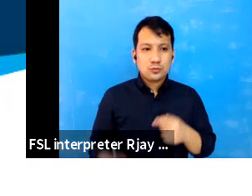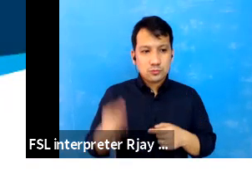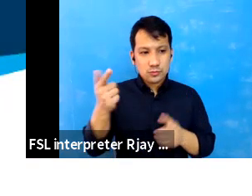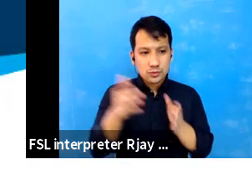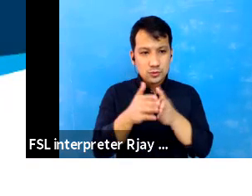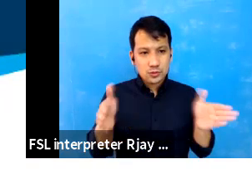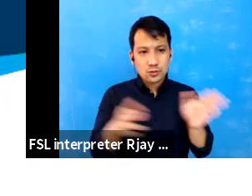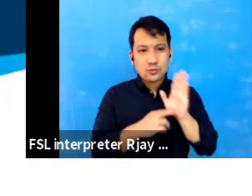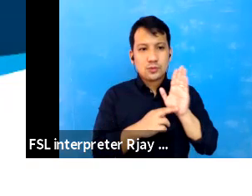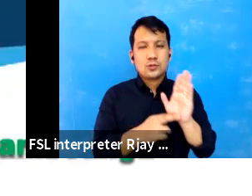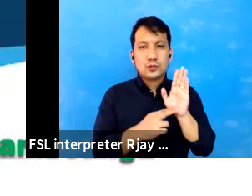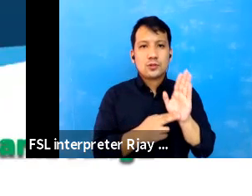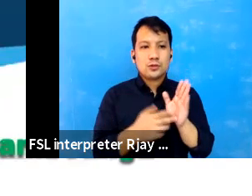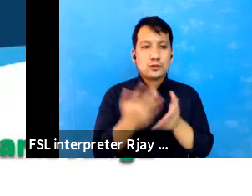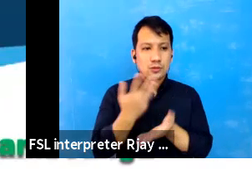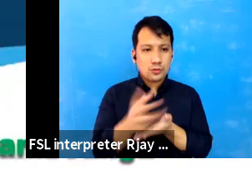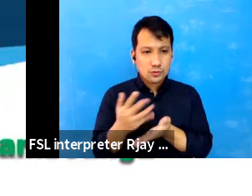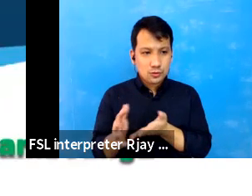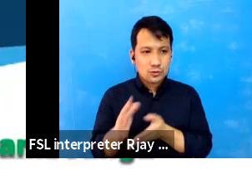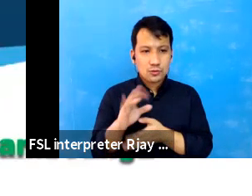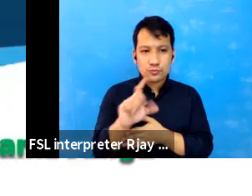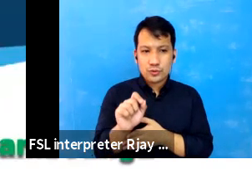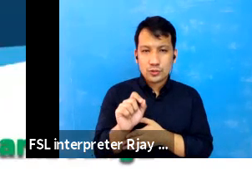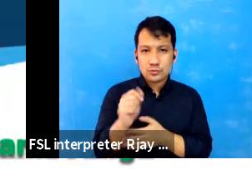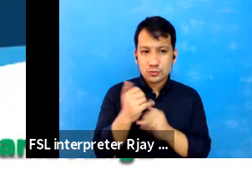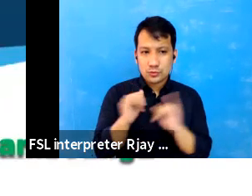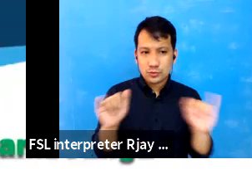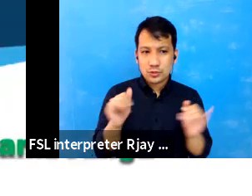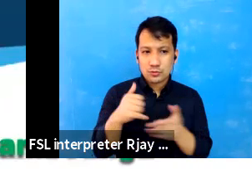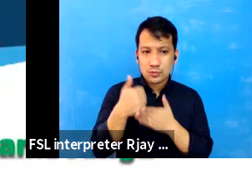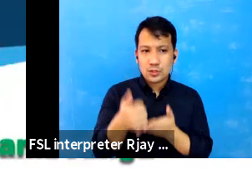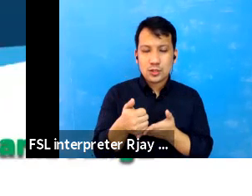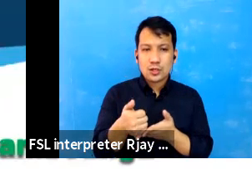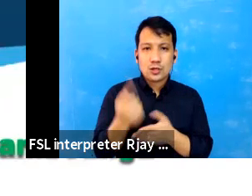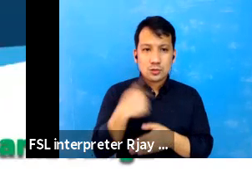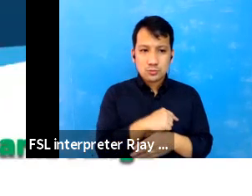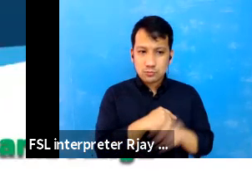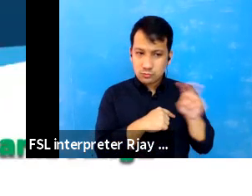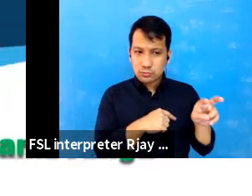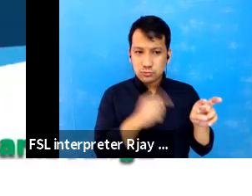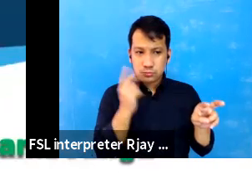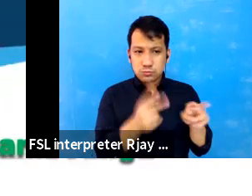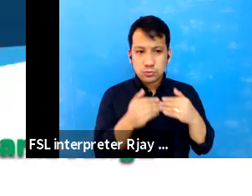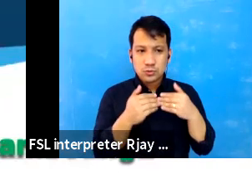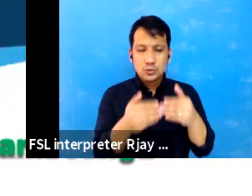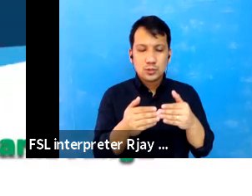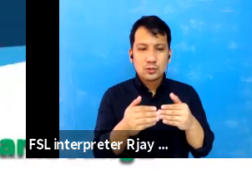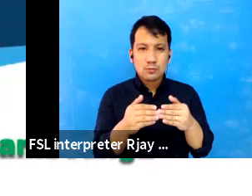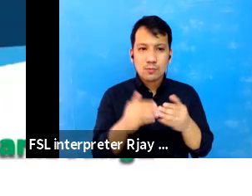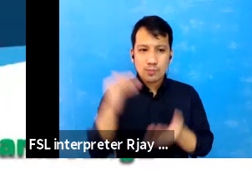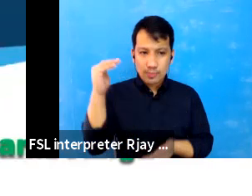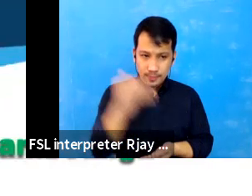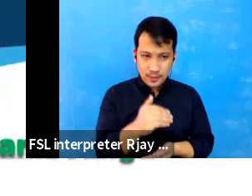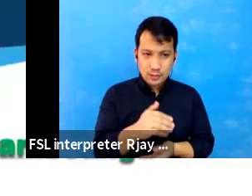represents wasting or the wait for link status. We can see a continuous decline